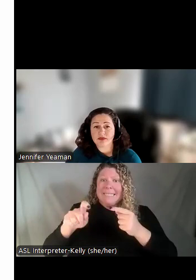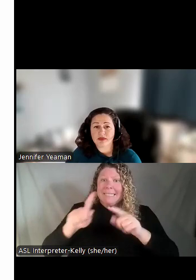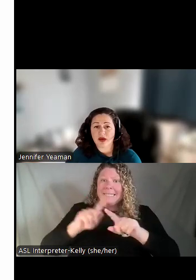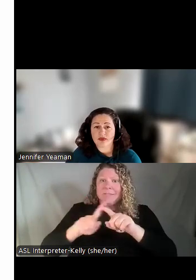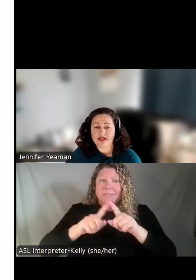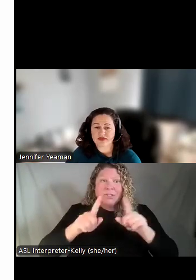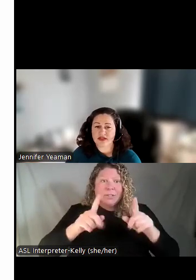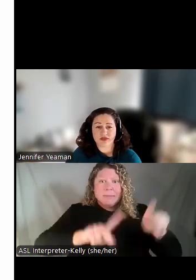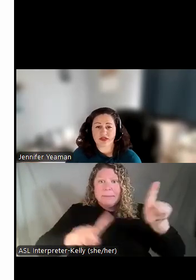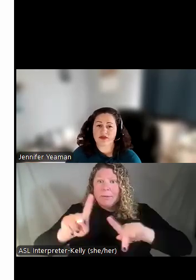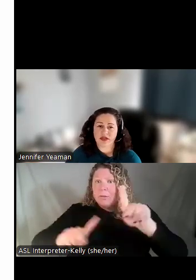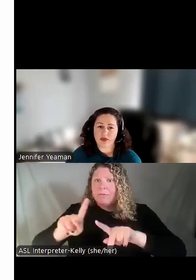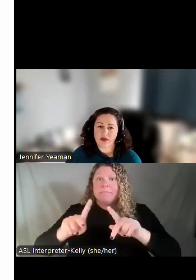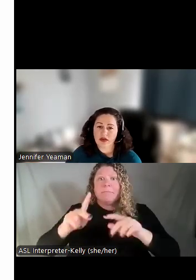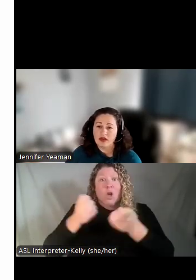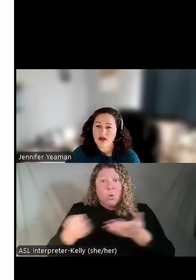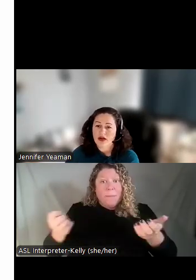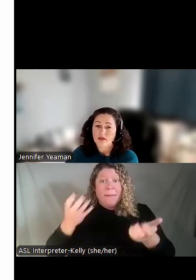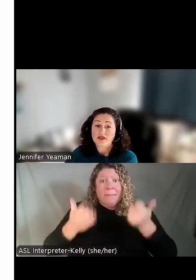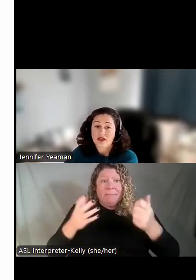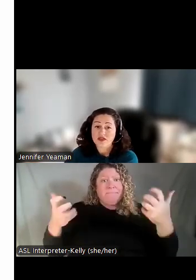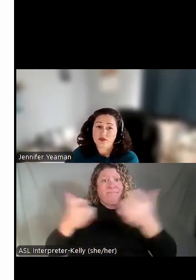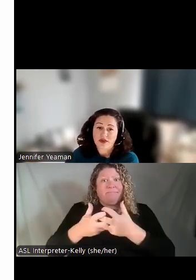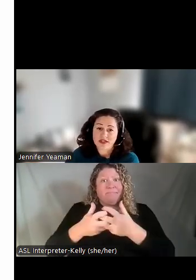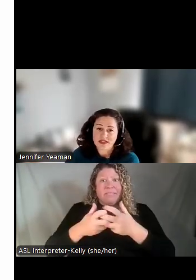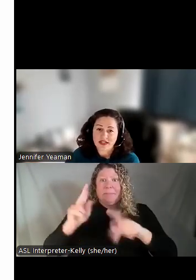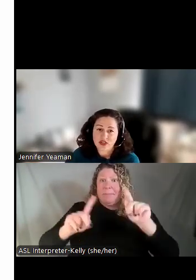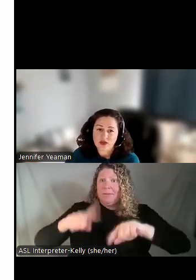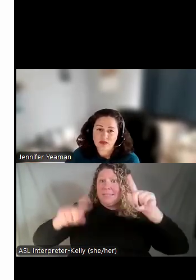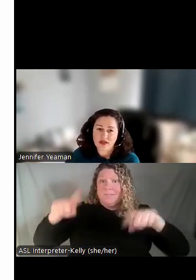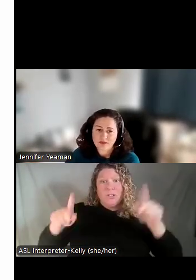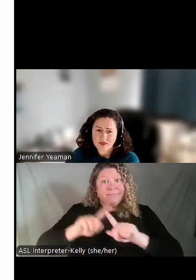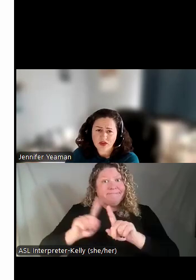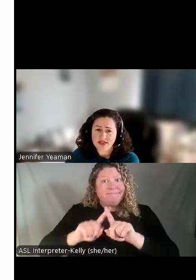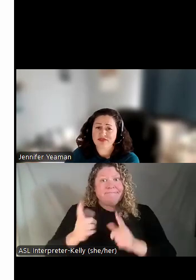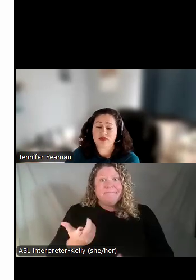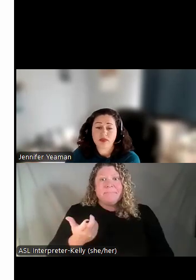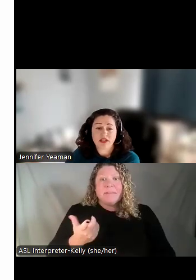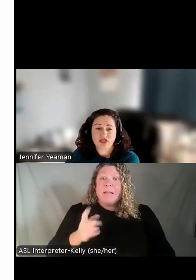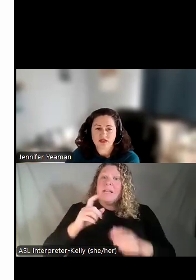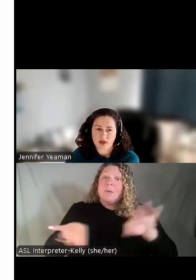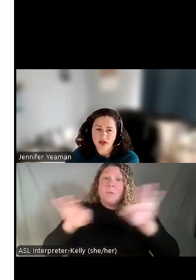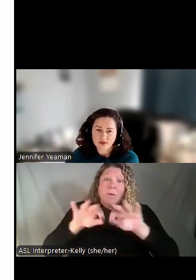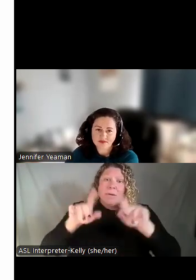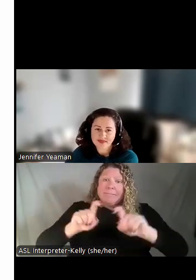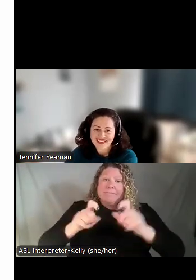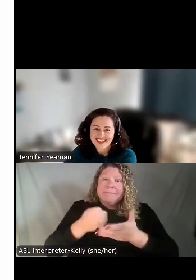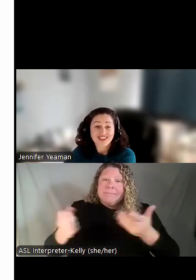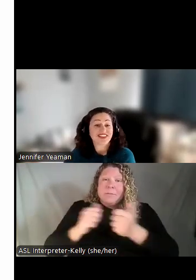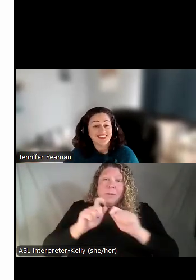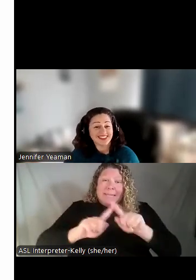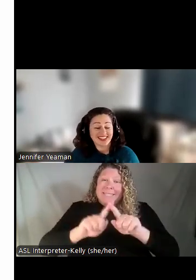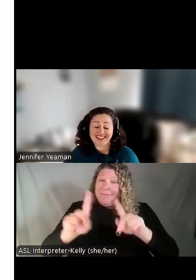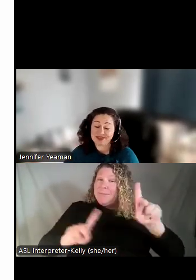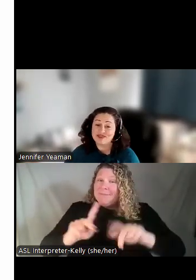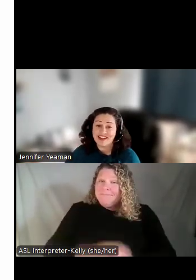how equipment may operate differently for different people. It's also important to test equipment across different populations as well.